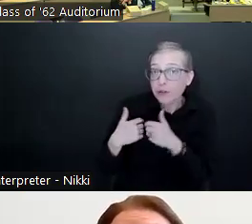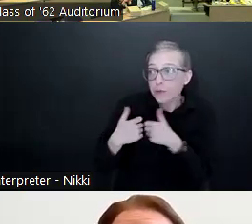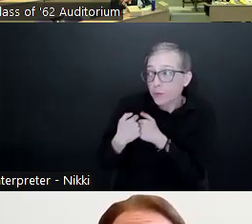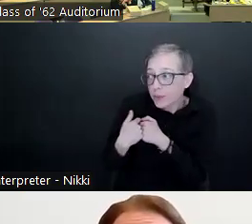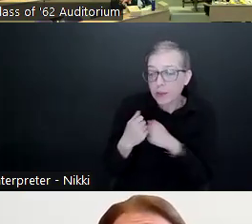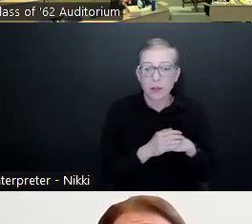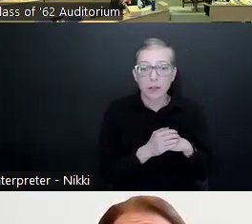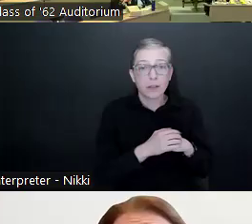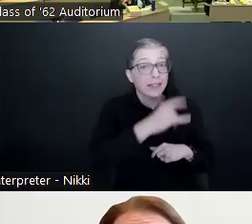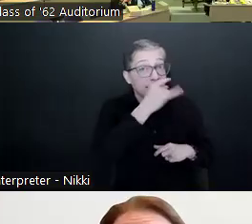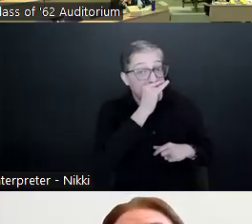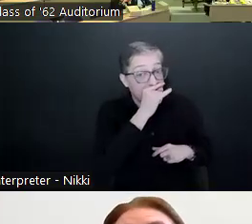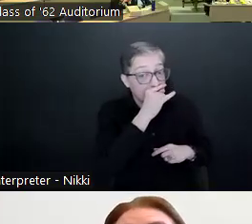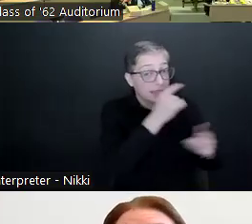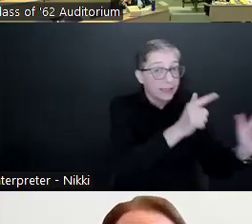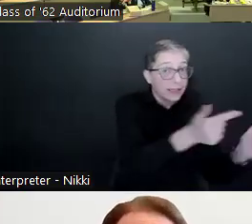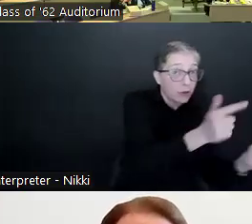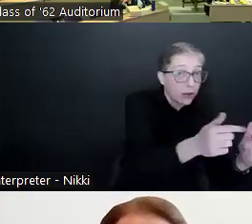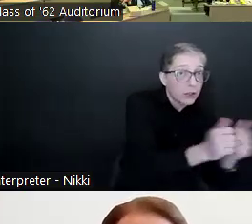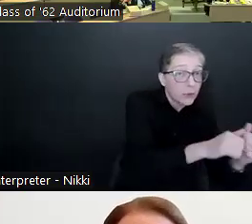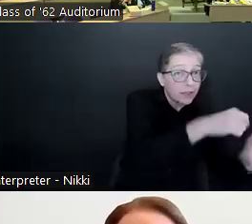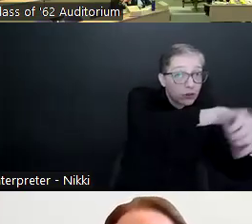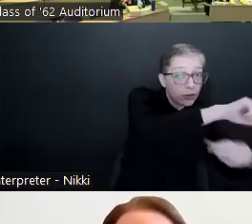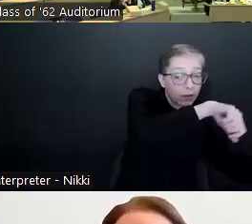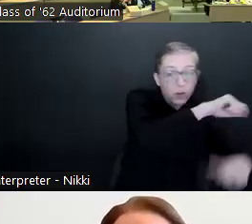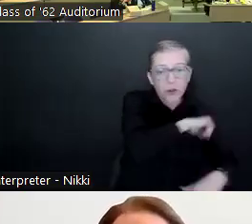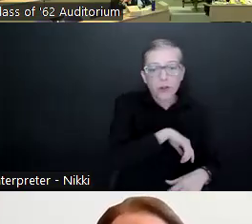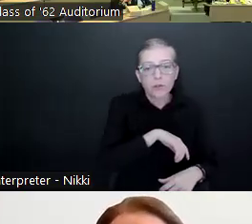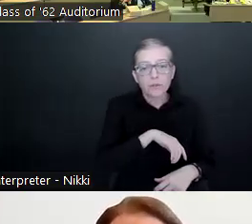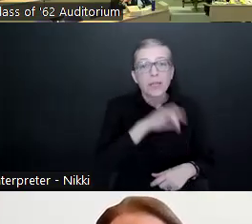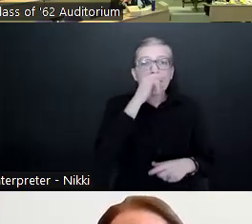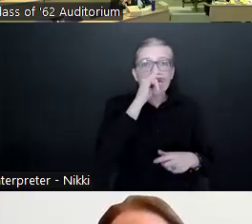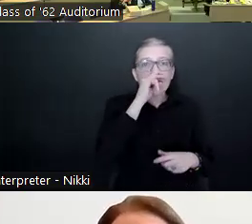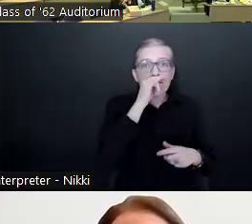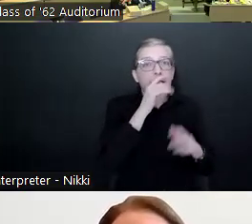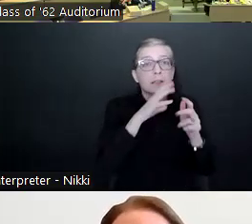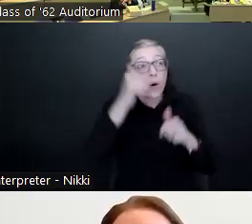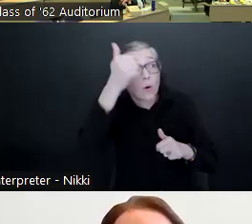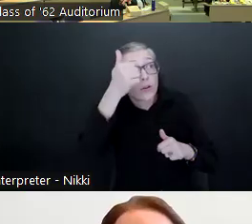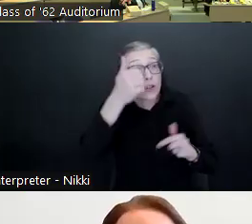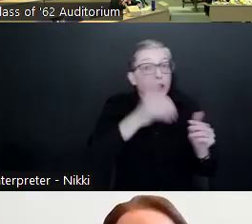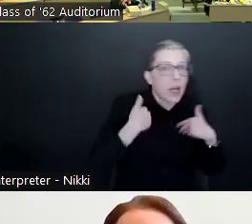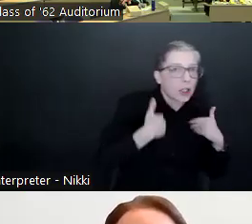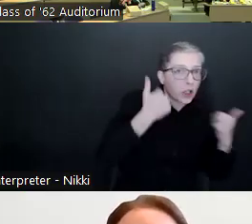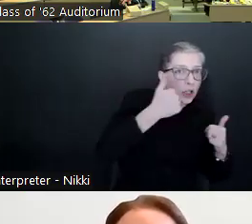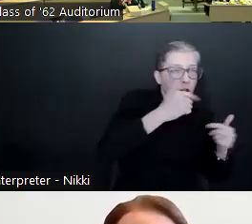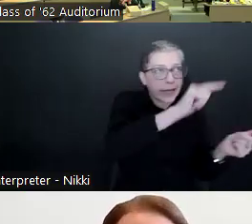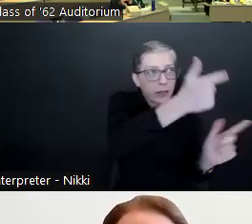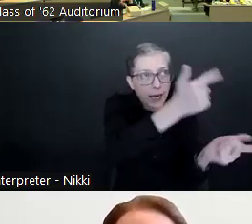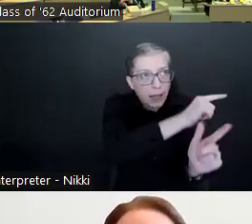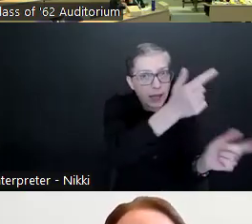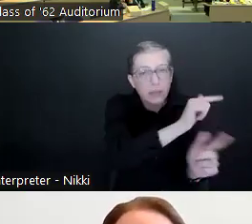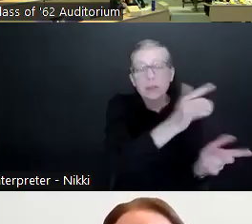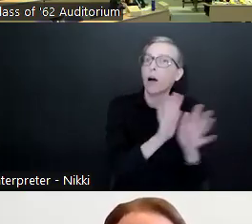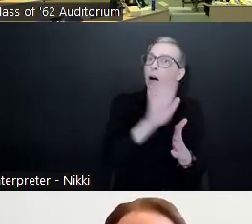with older kids, whether we are interacting in the therapeutic context. All of these